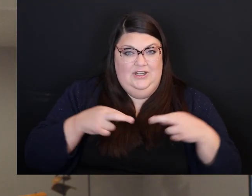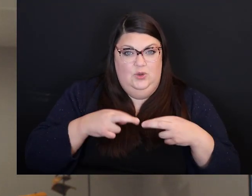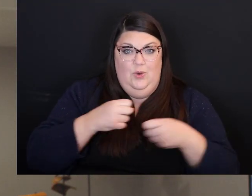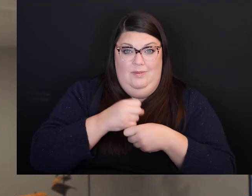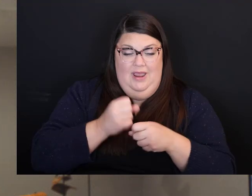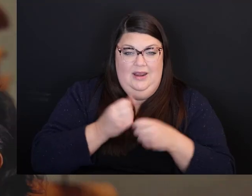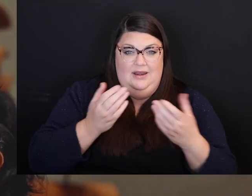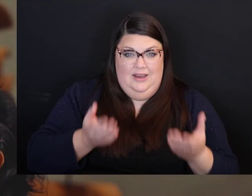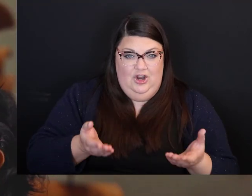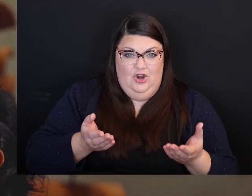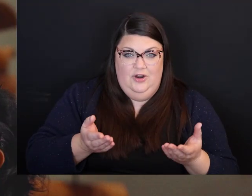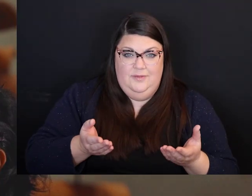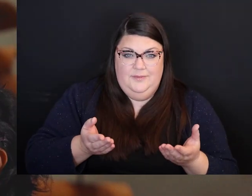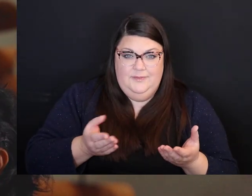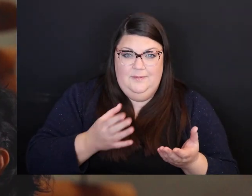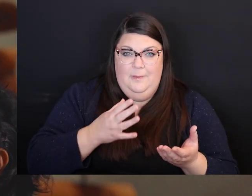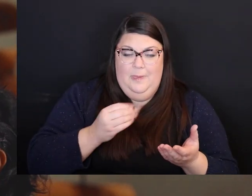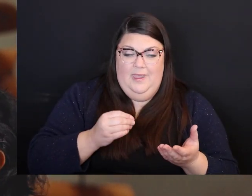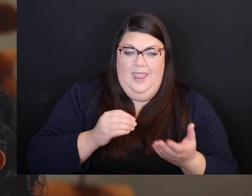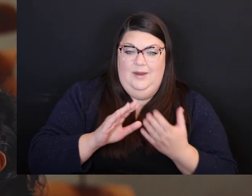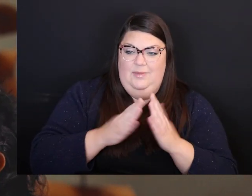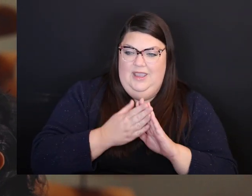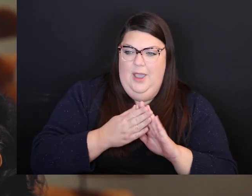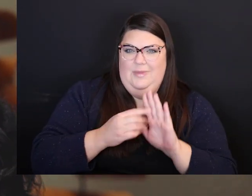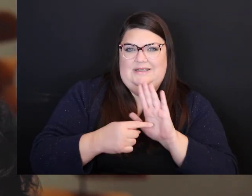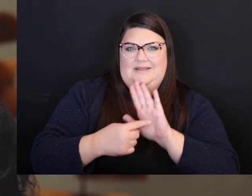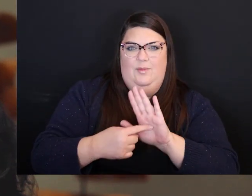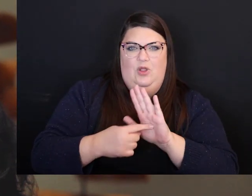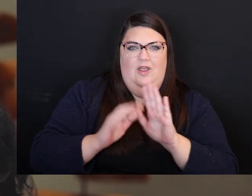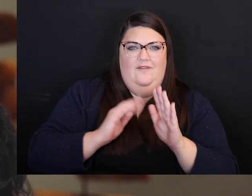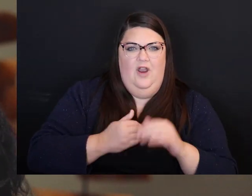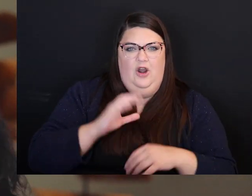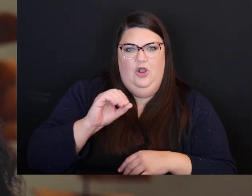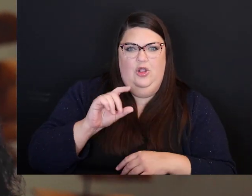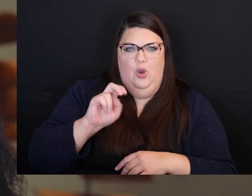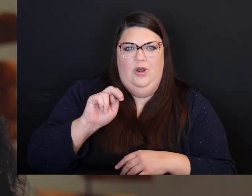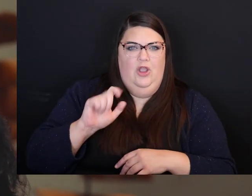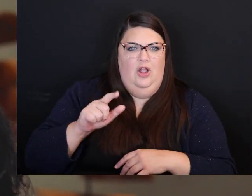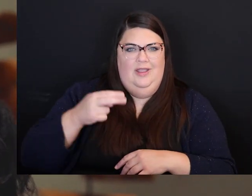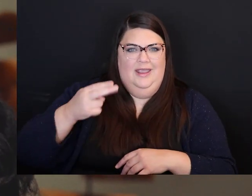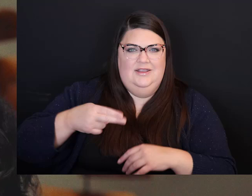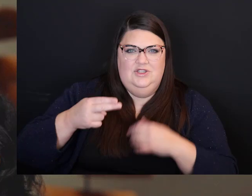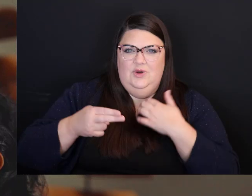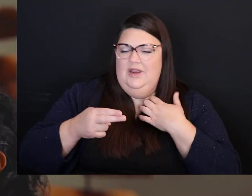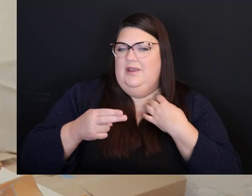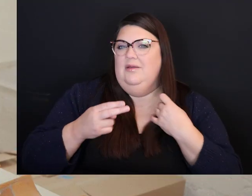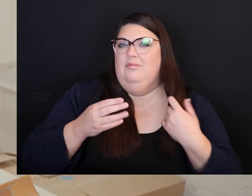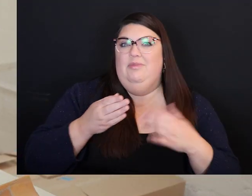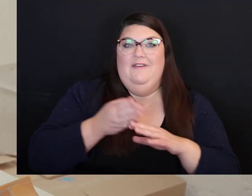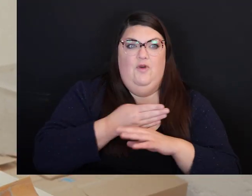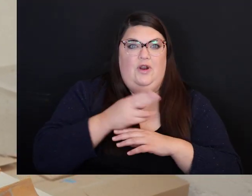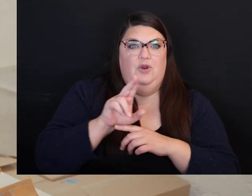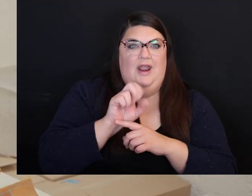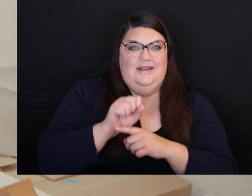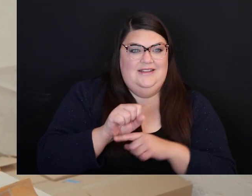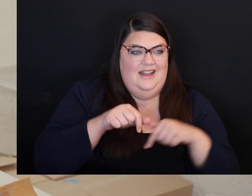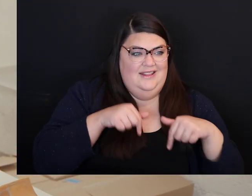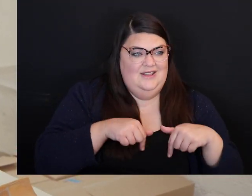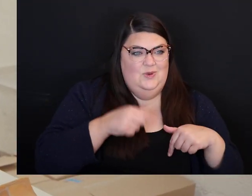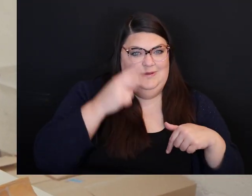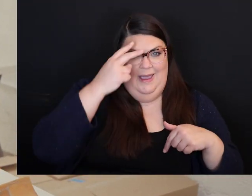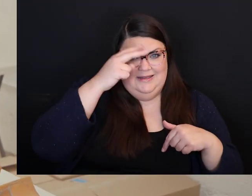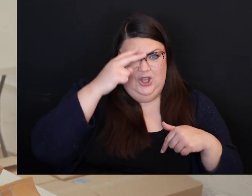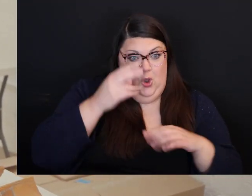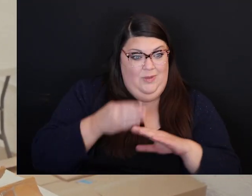made here, and right, become a symbol of our colonial history. Right before the United States, this was